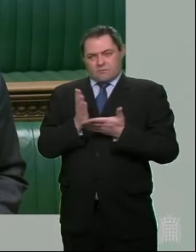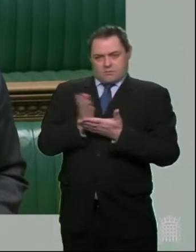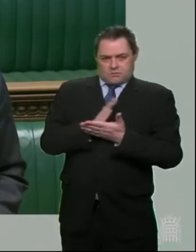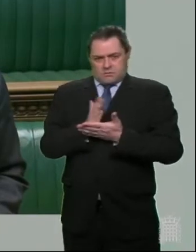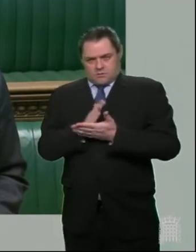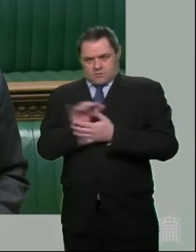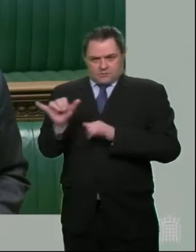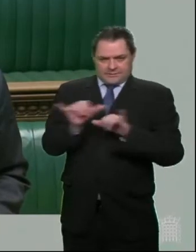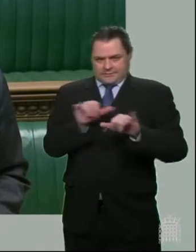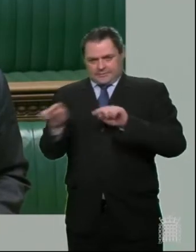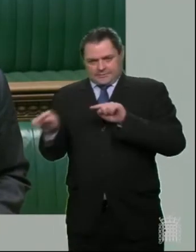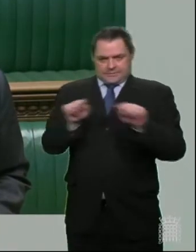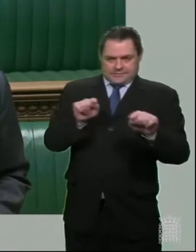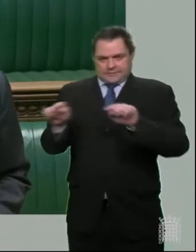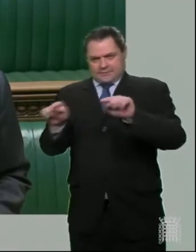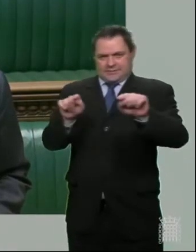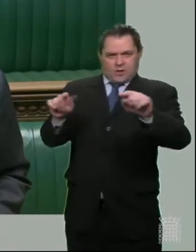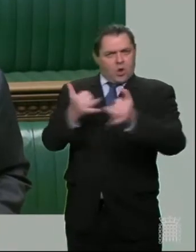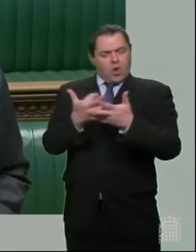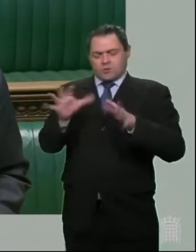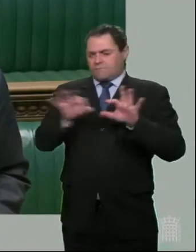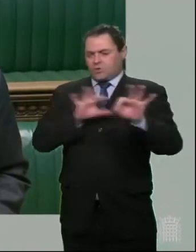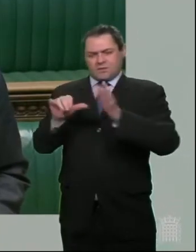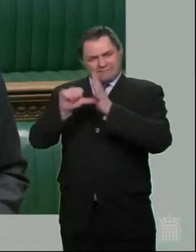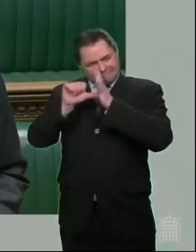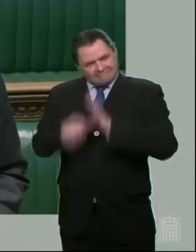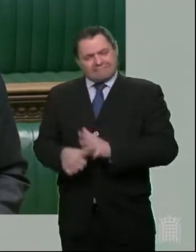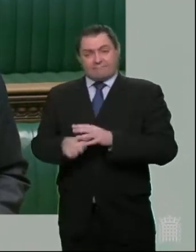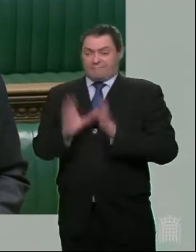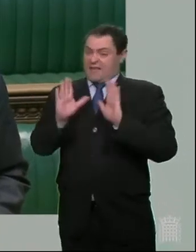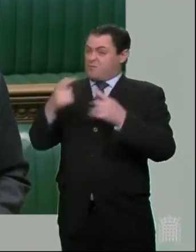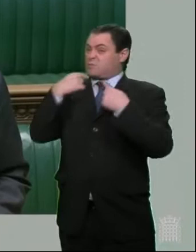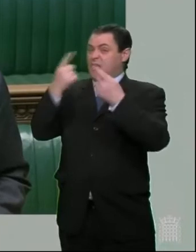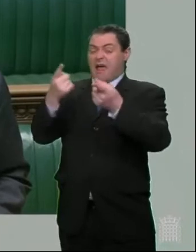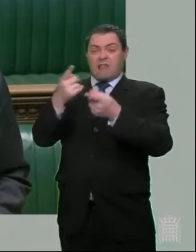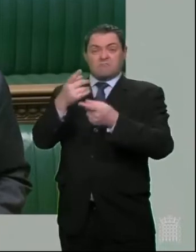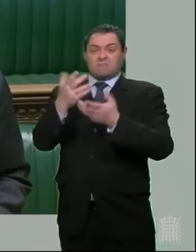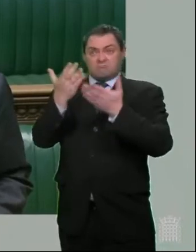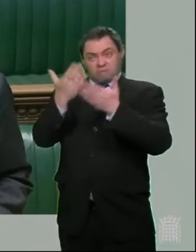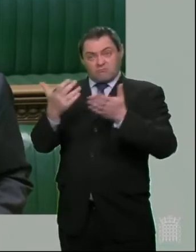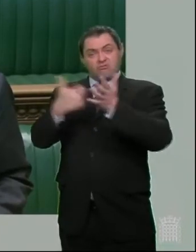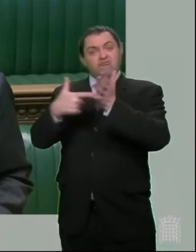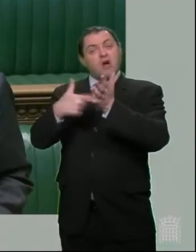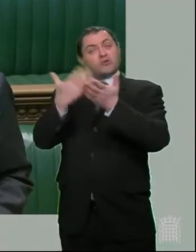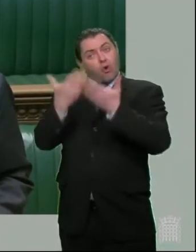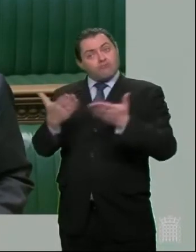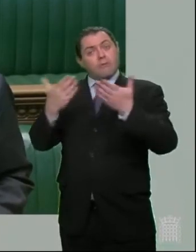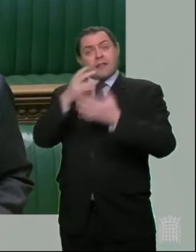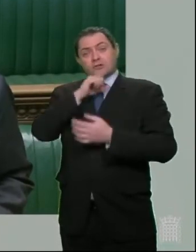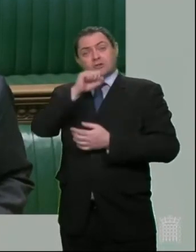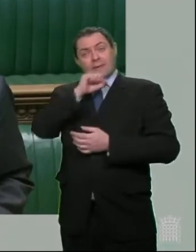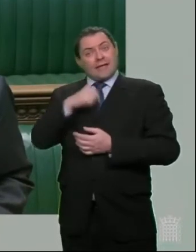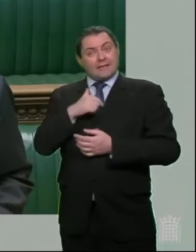last year, I must tell the right honourable gentleman, there are no easy answers.